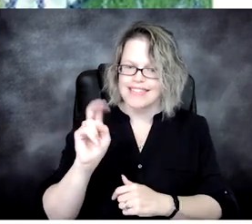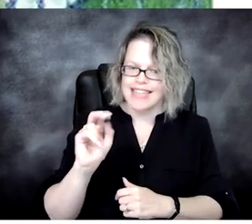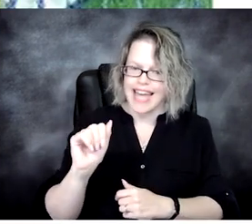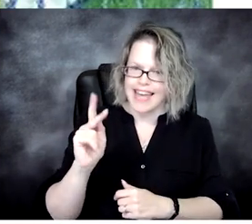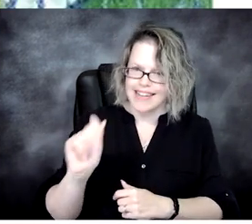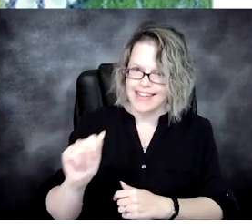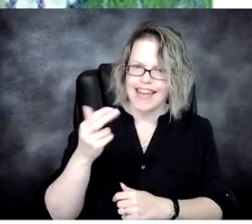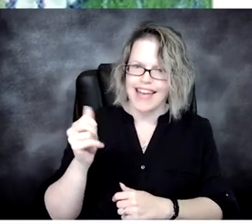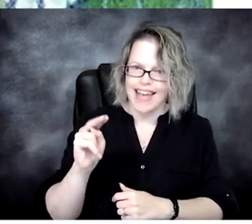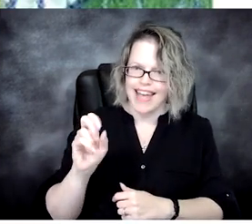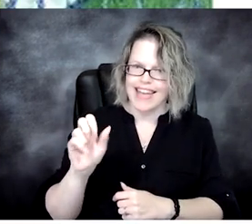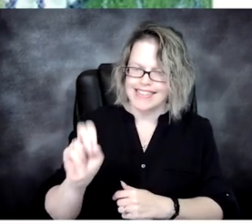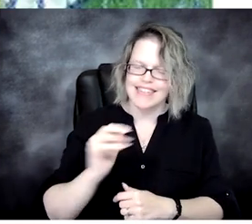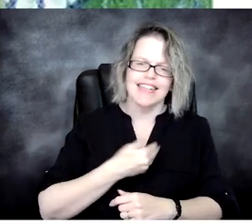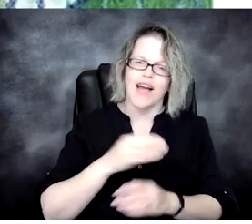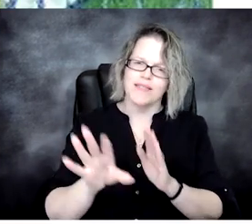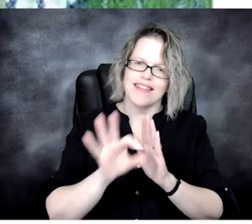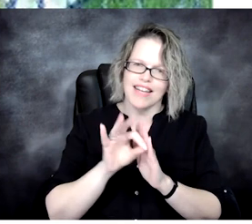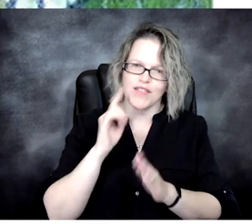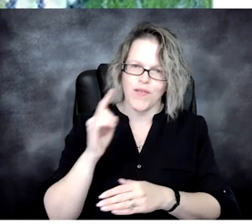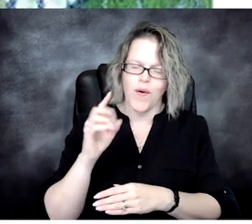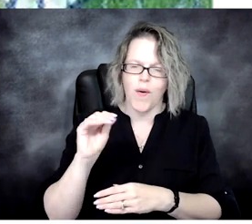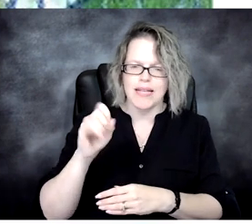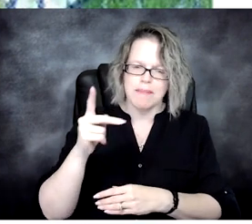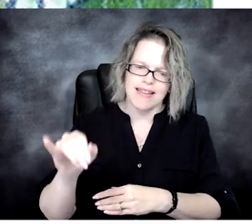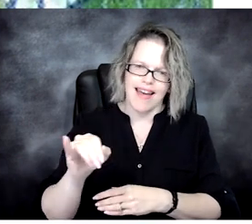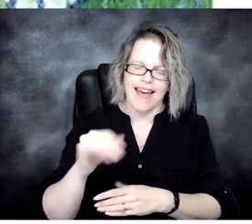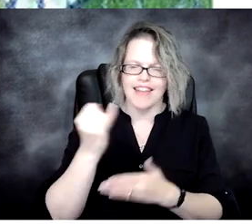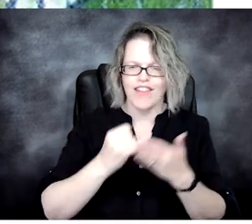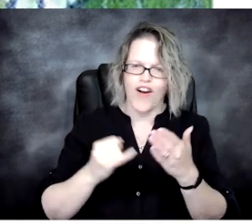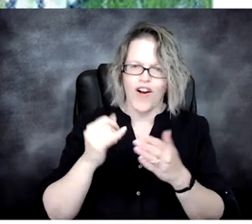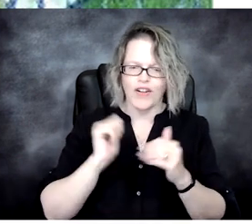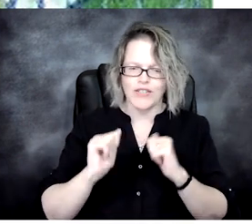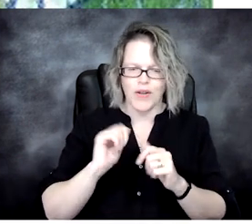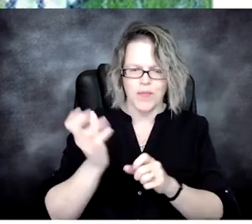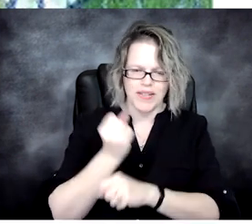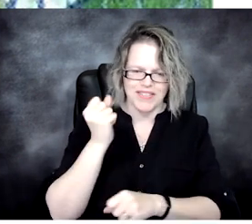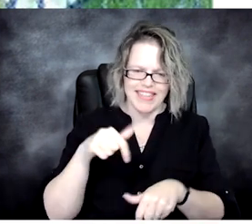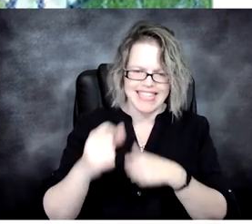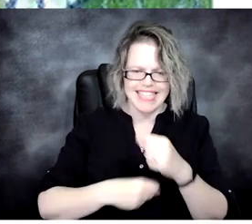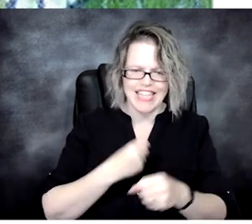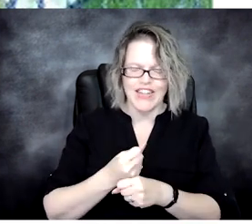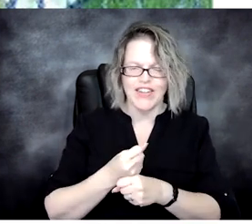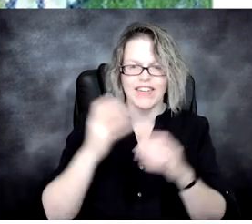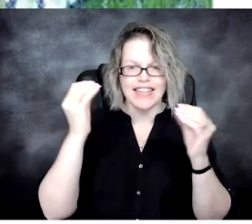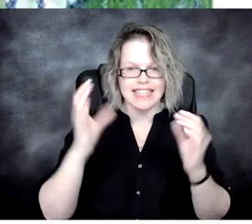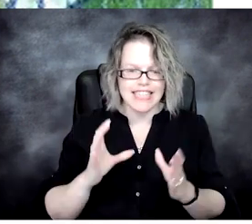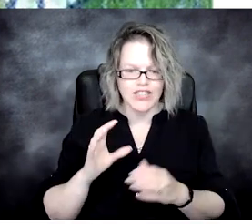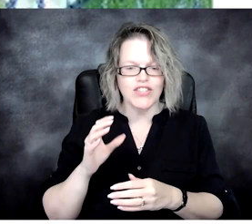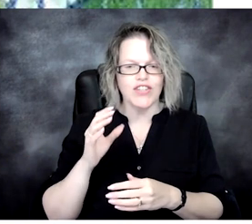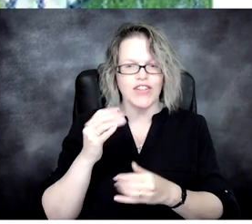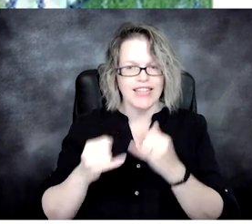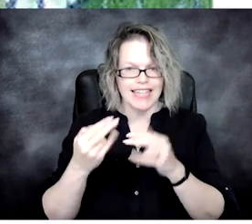winner of our selection for OSPI's High School Art Show this year. Annika's teacher is Rose Honey,